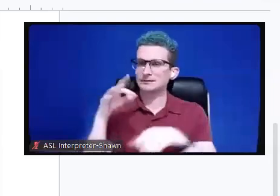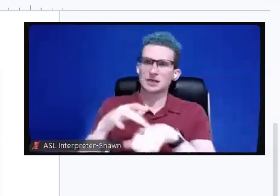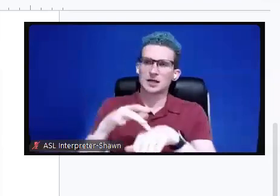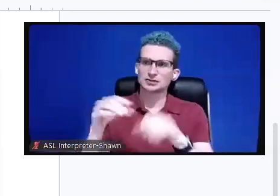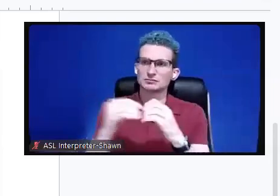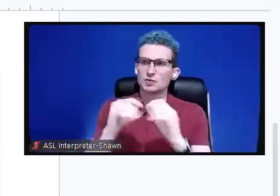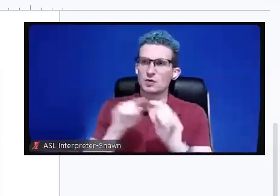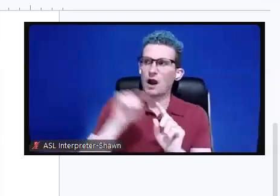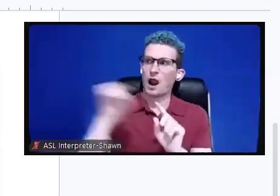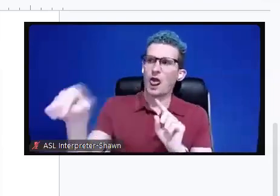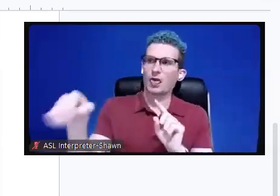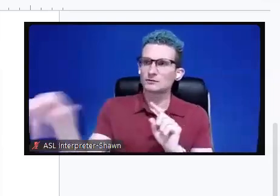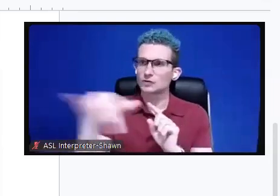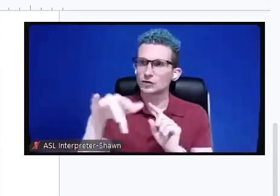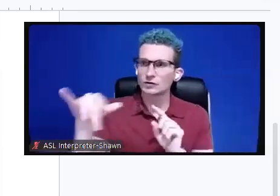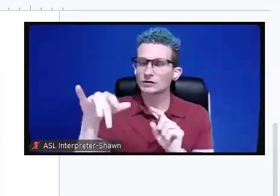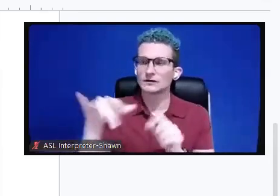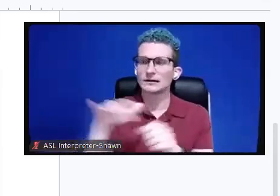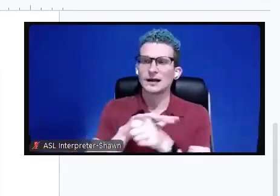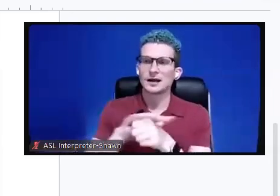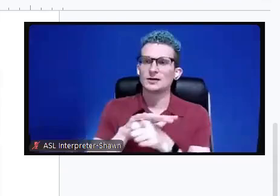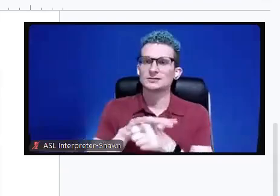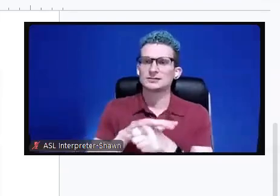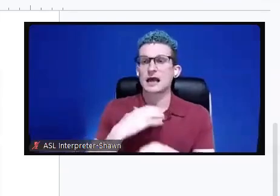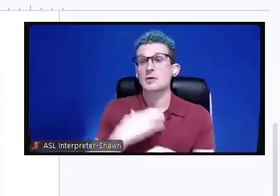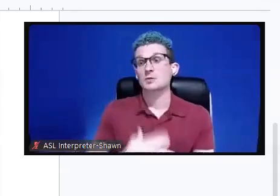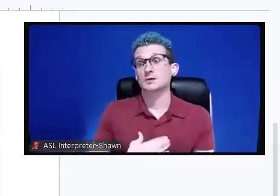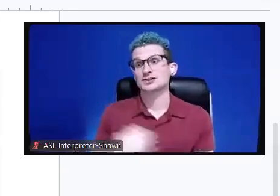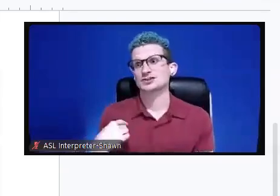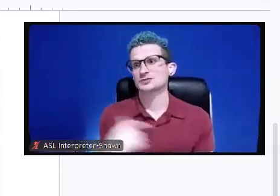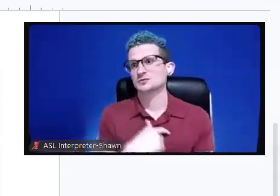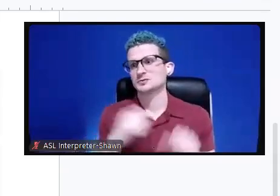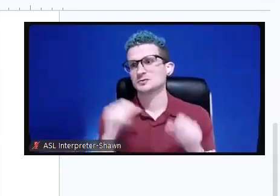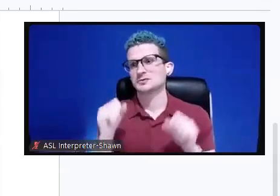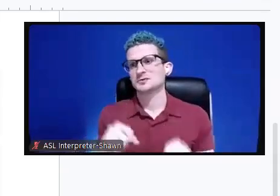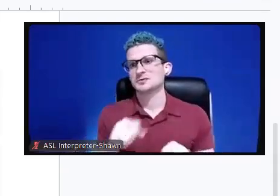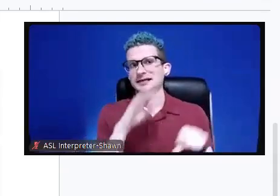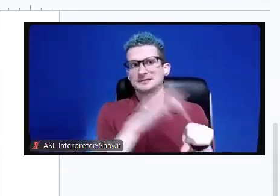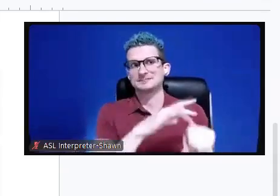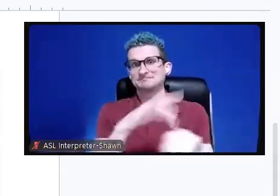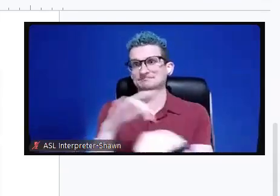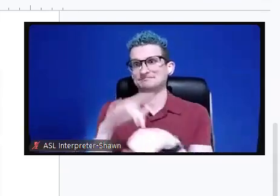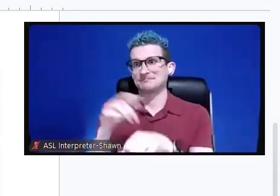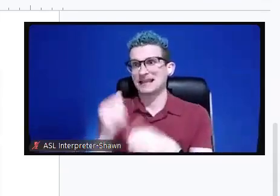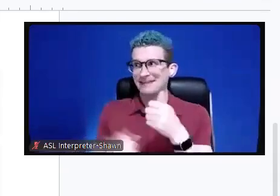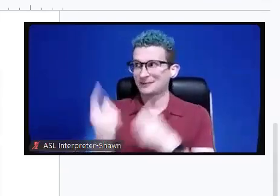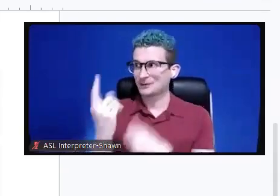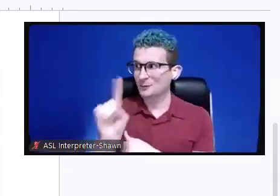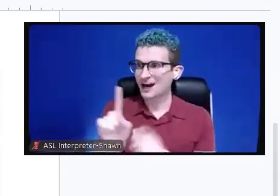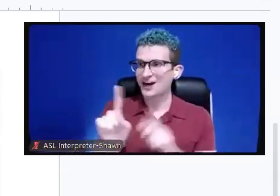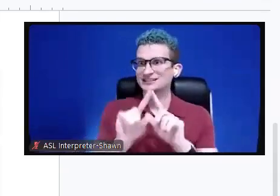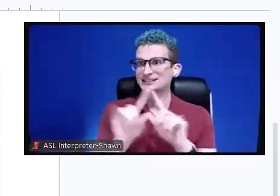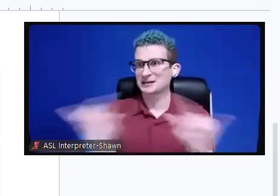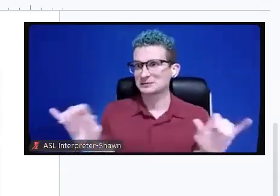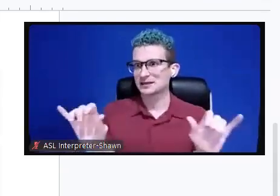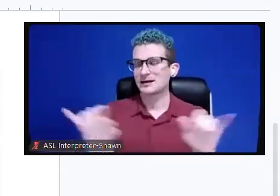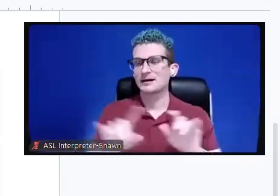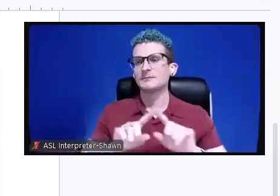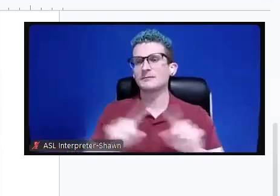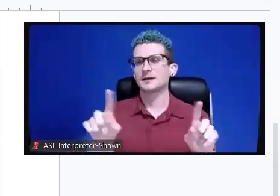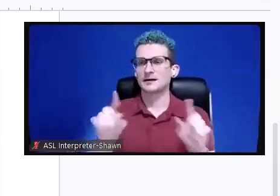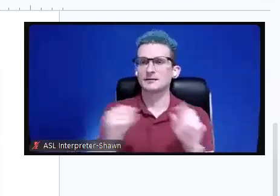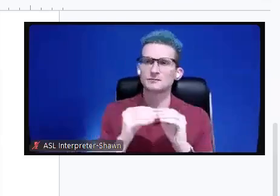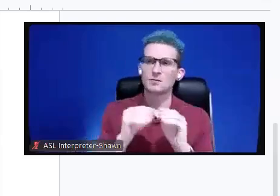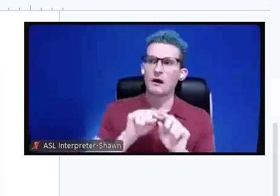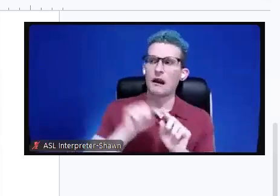would love if we could be everywhere all at once. But as we look at then further out what these look like and where we